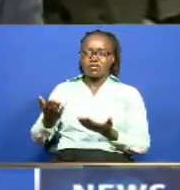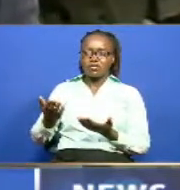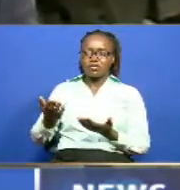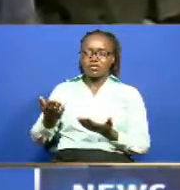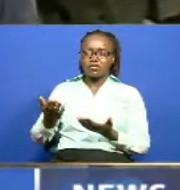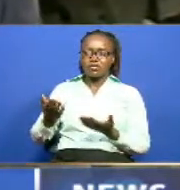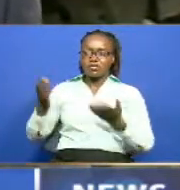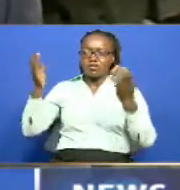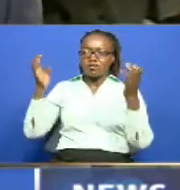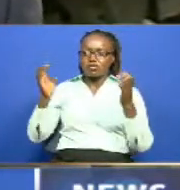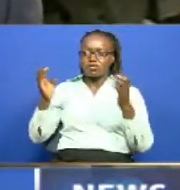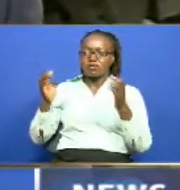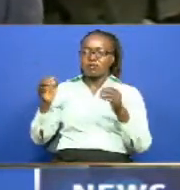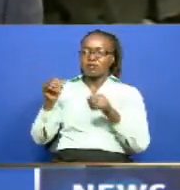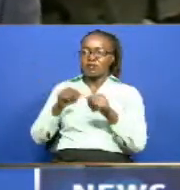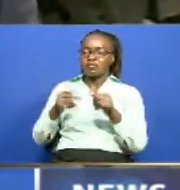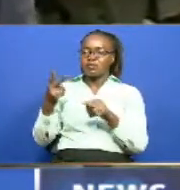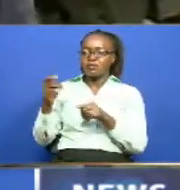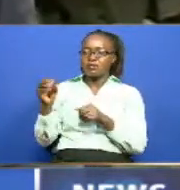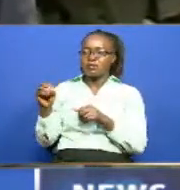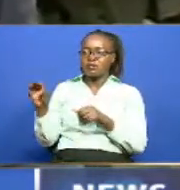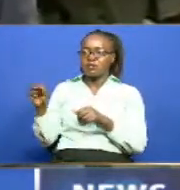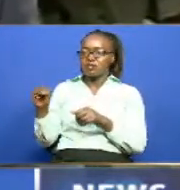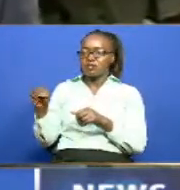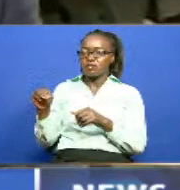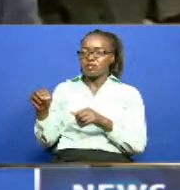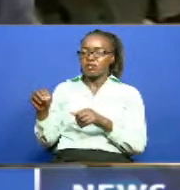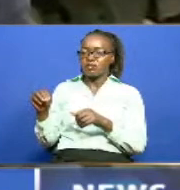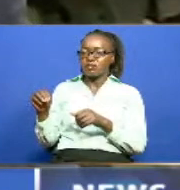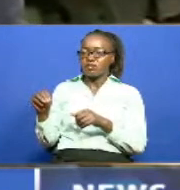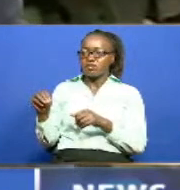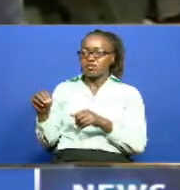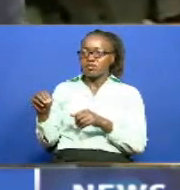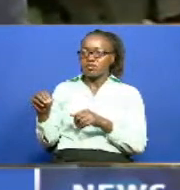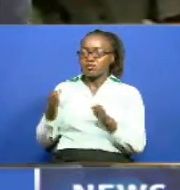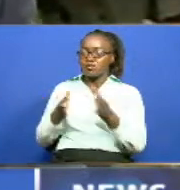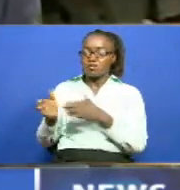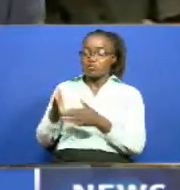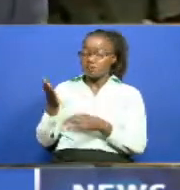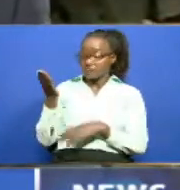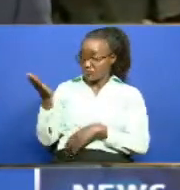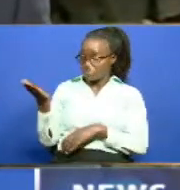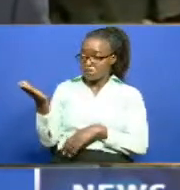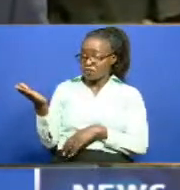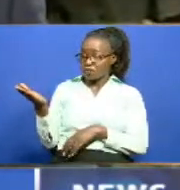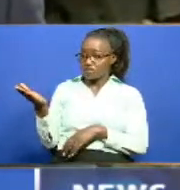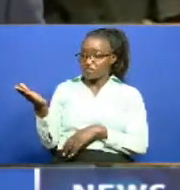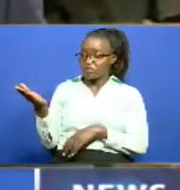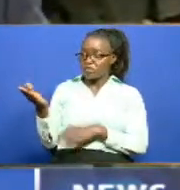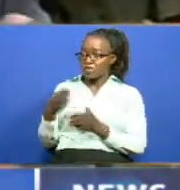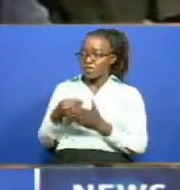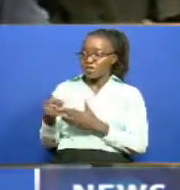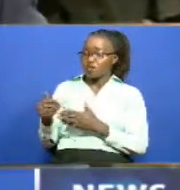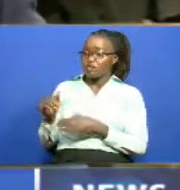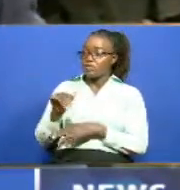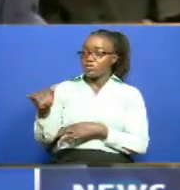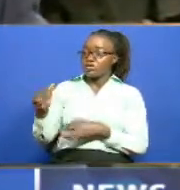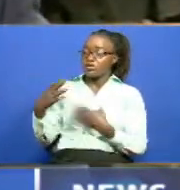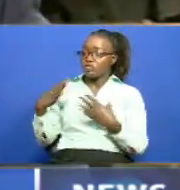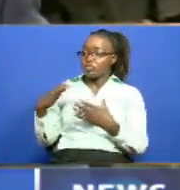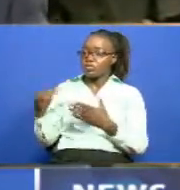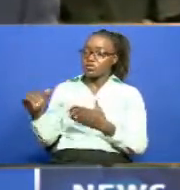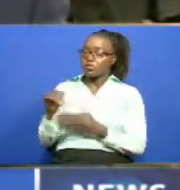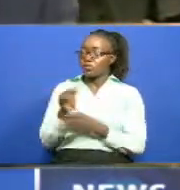Ethiopia, maybe we are 200 million or so, 250 million. So there's an opportunity there. to sell to those people. So that's an